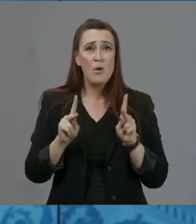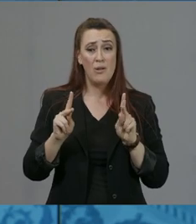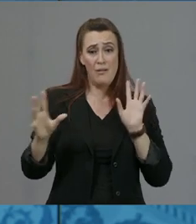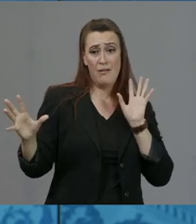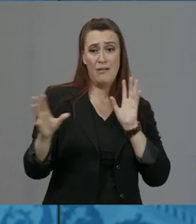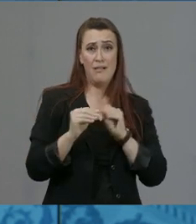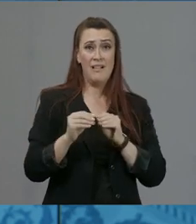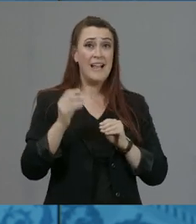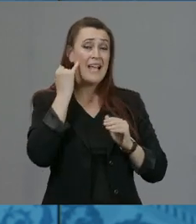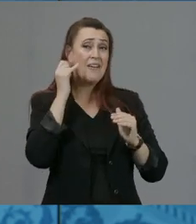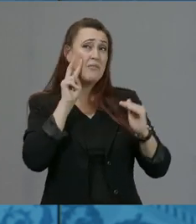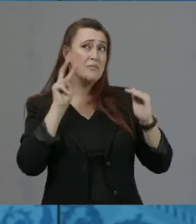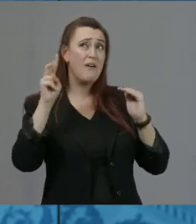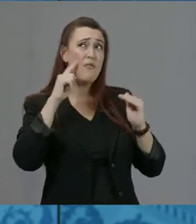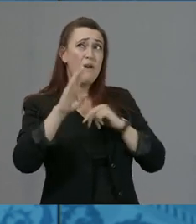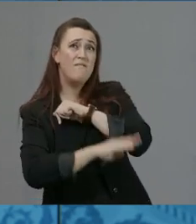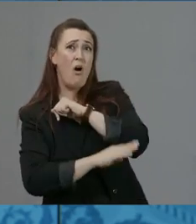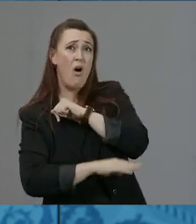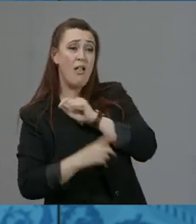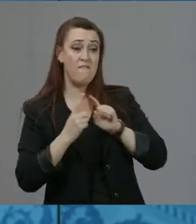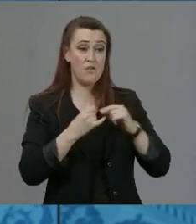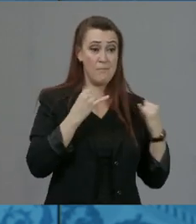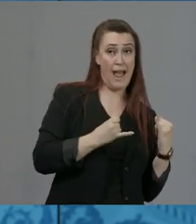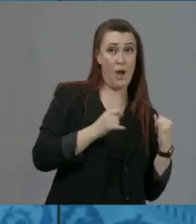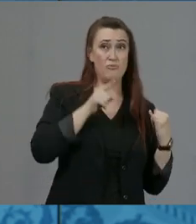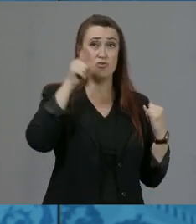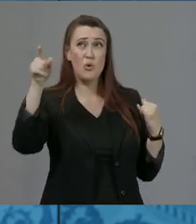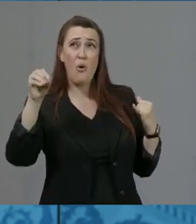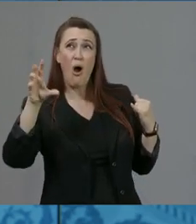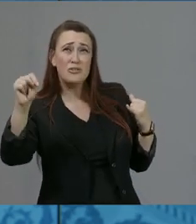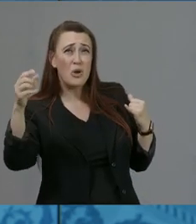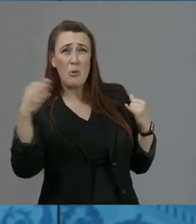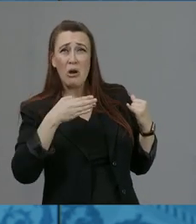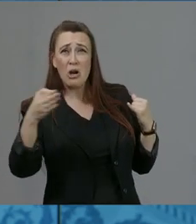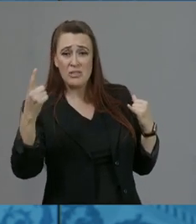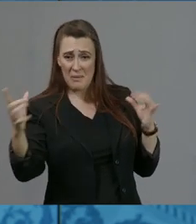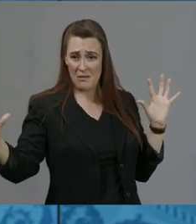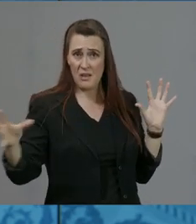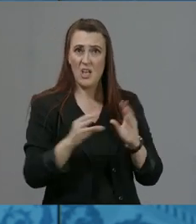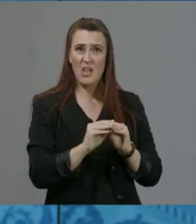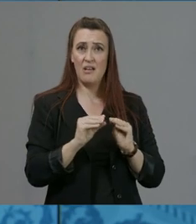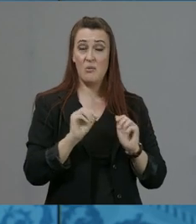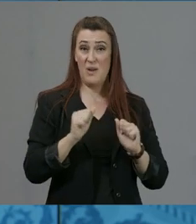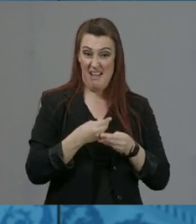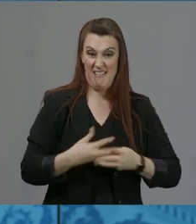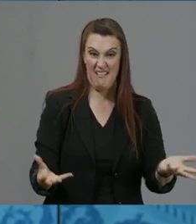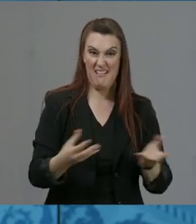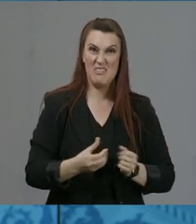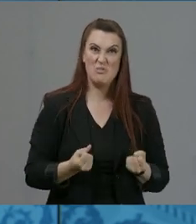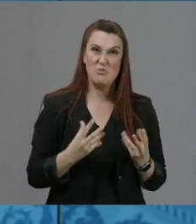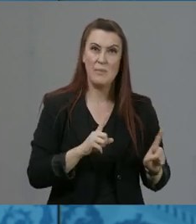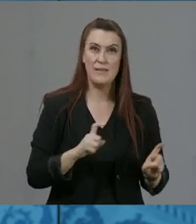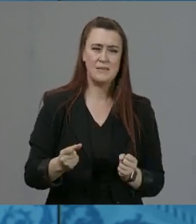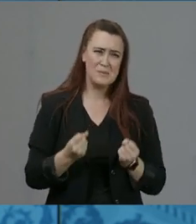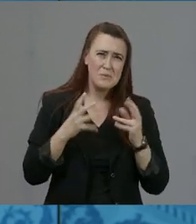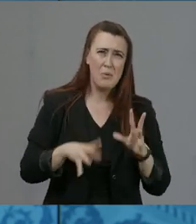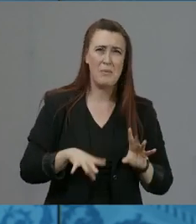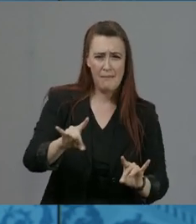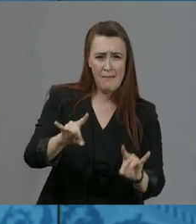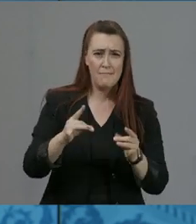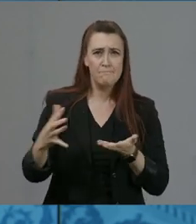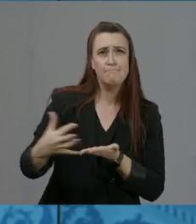conduct, both diagnostic and antibody test, between now and whatever time flu season starts in the